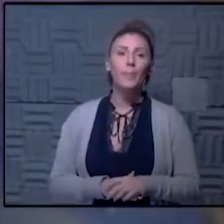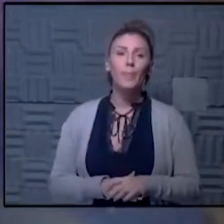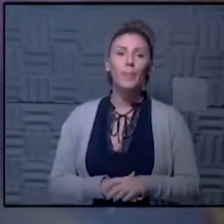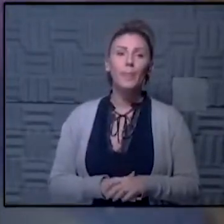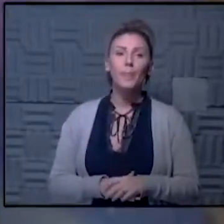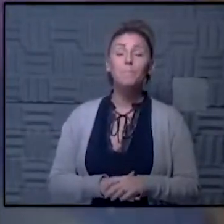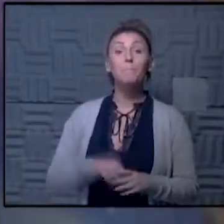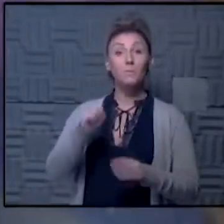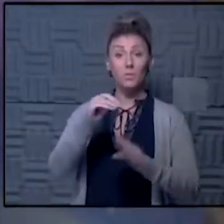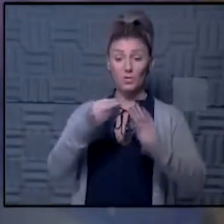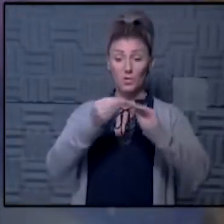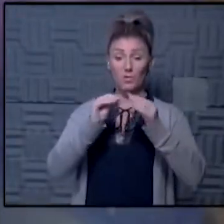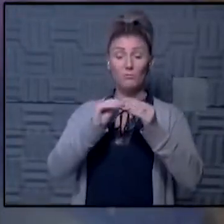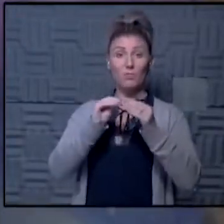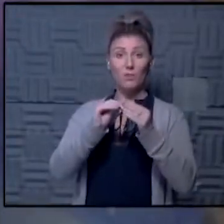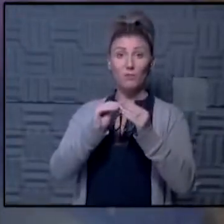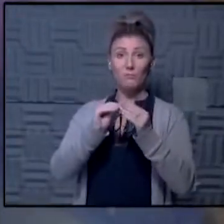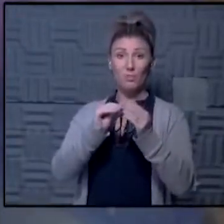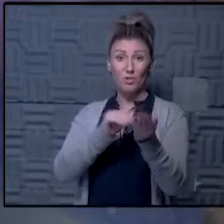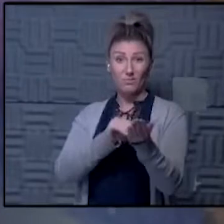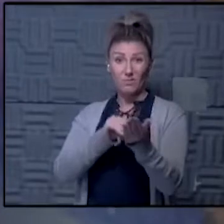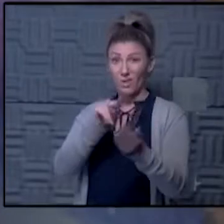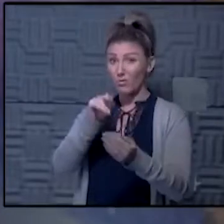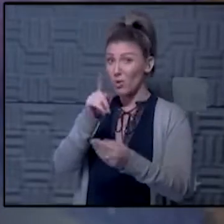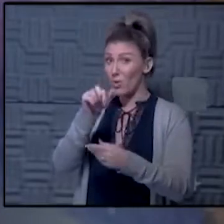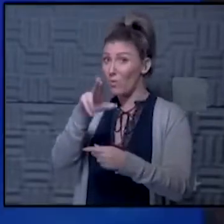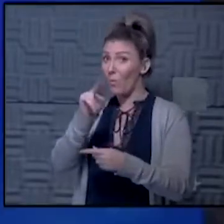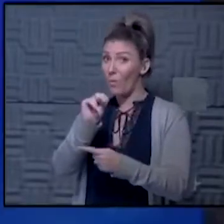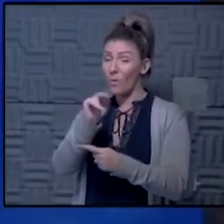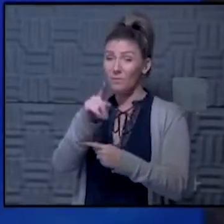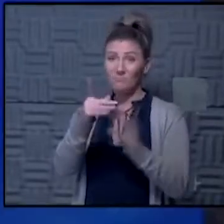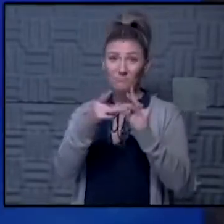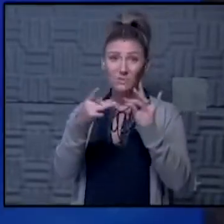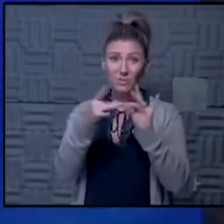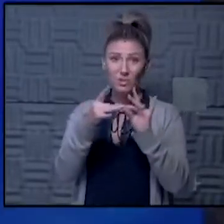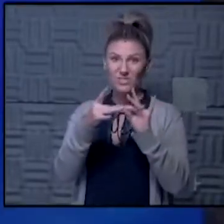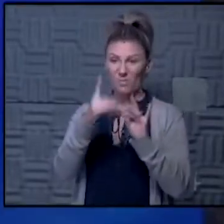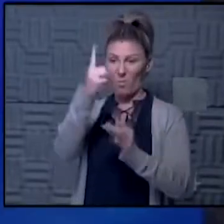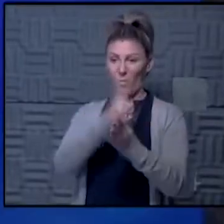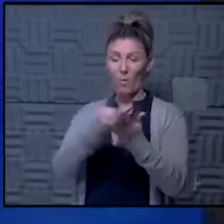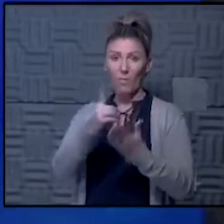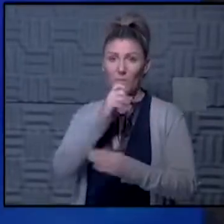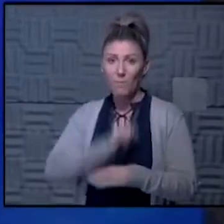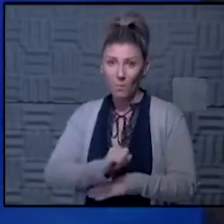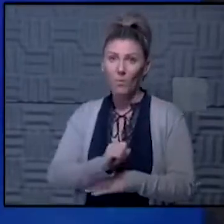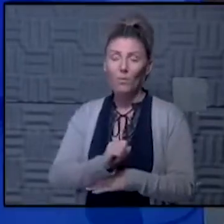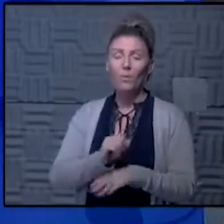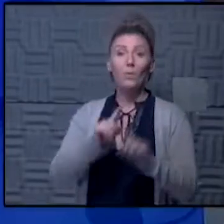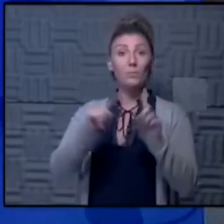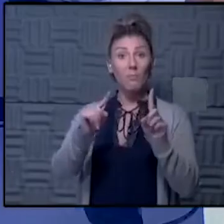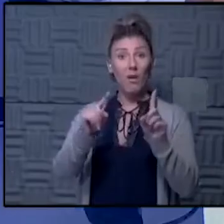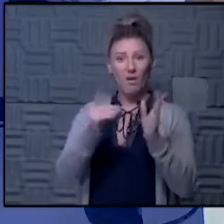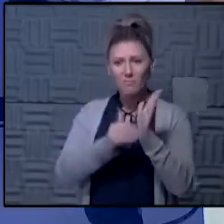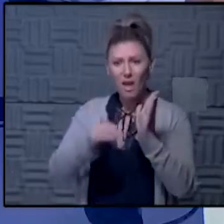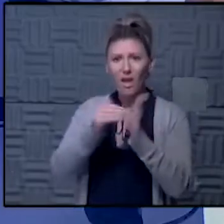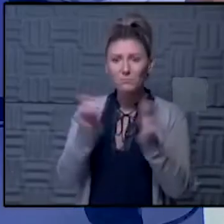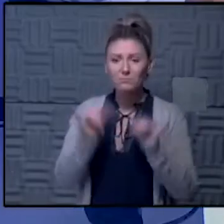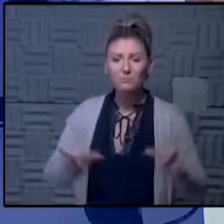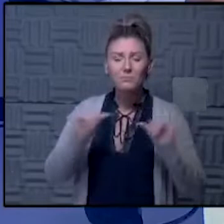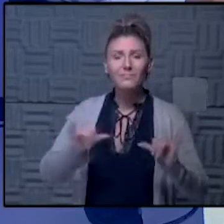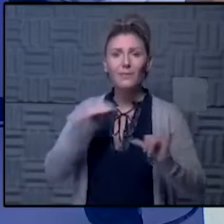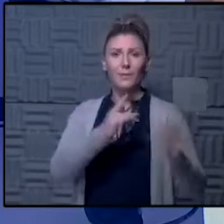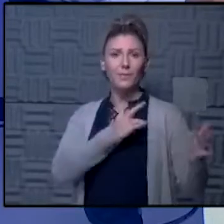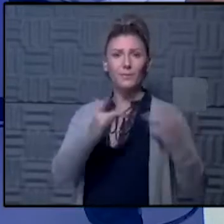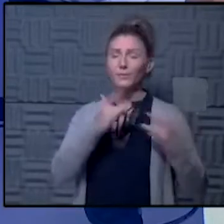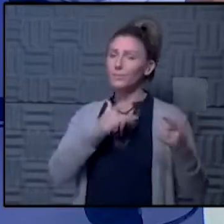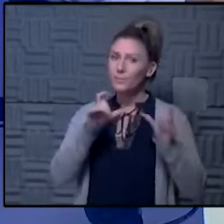So the numbers that Dr. Norman mentions in that video are at least a week old, but the patterns and the concern that he